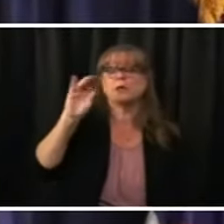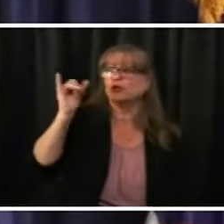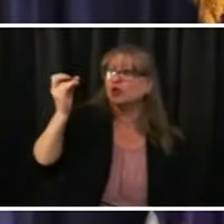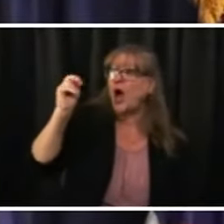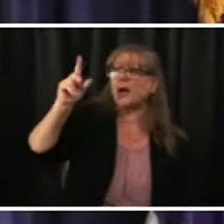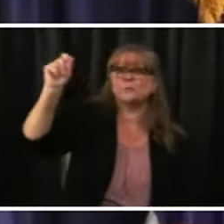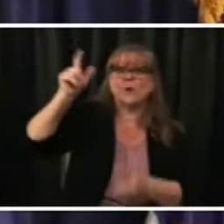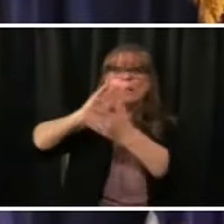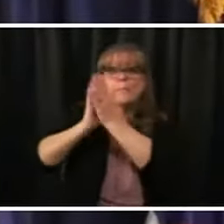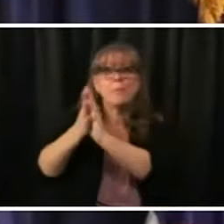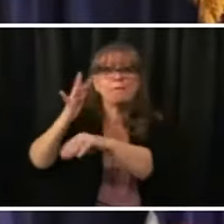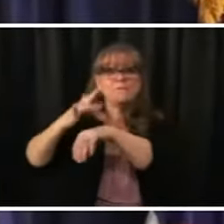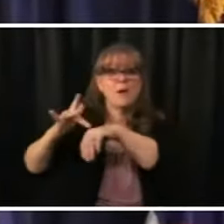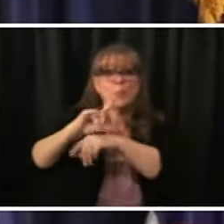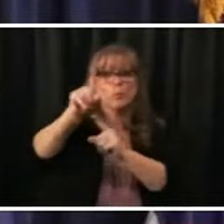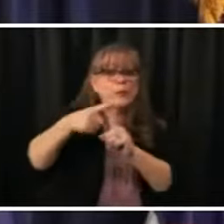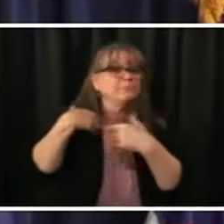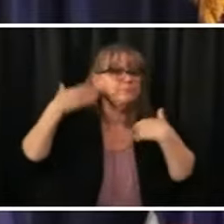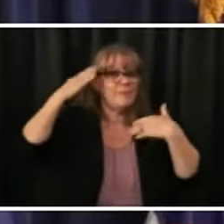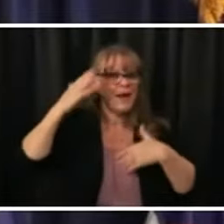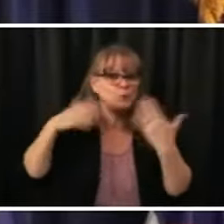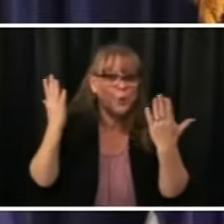quantities than we now have.